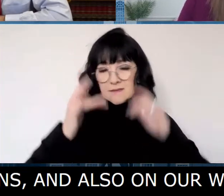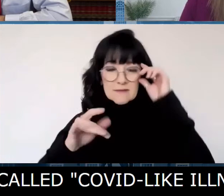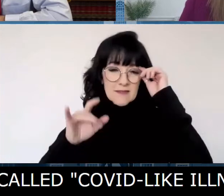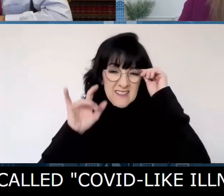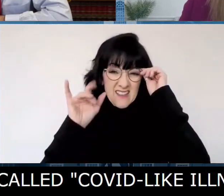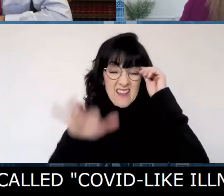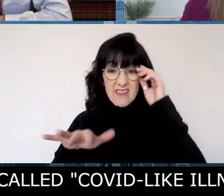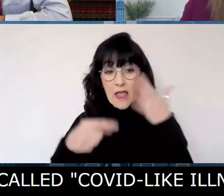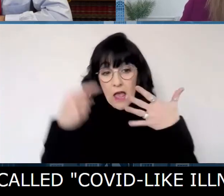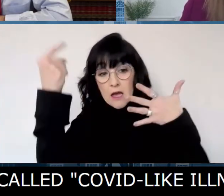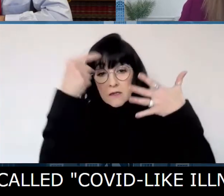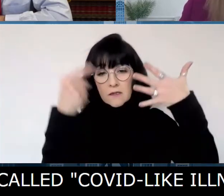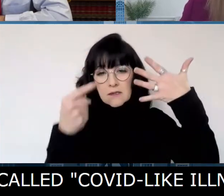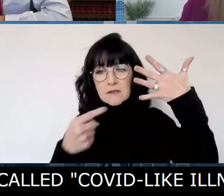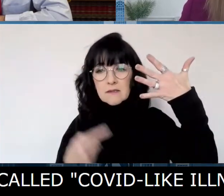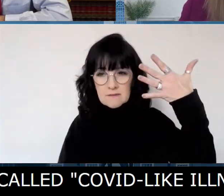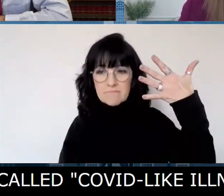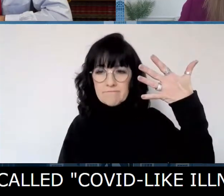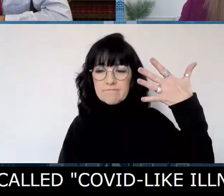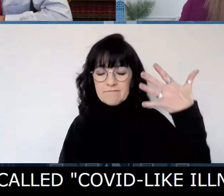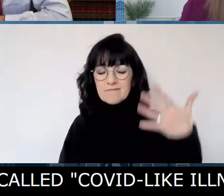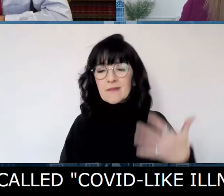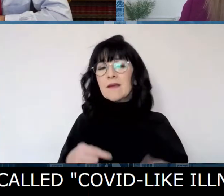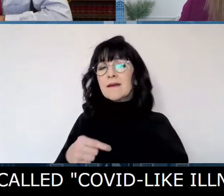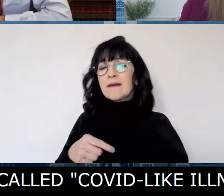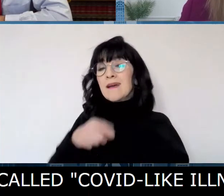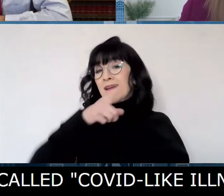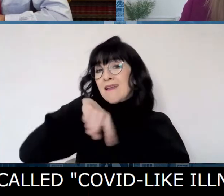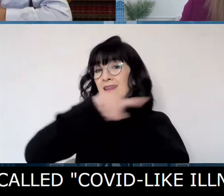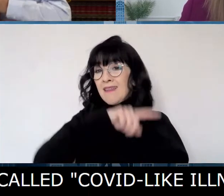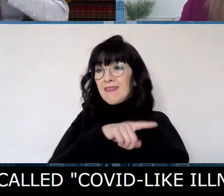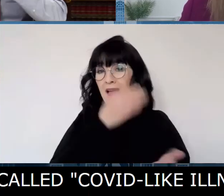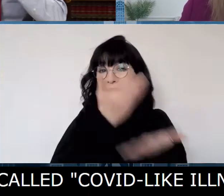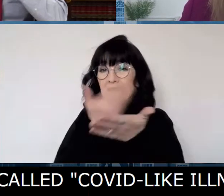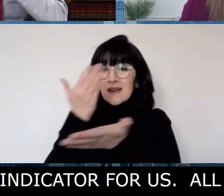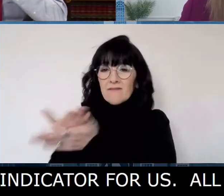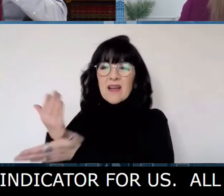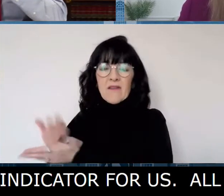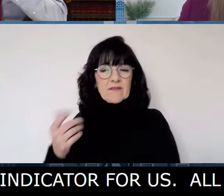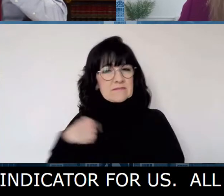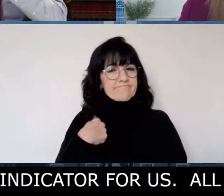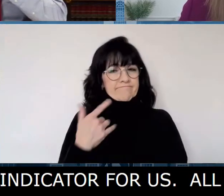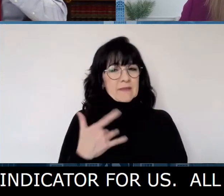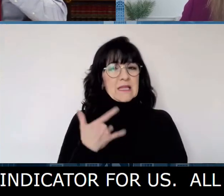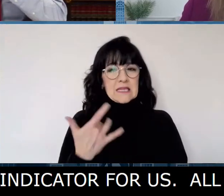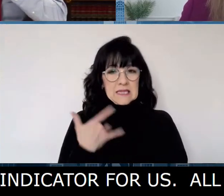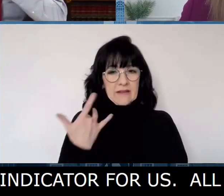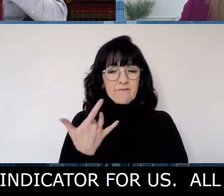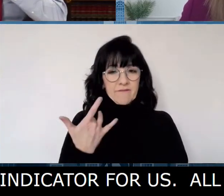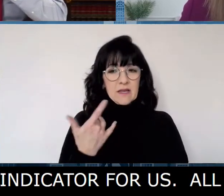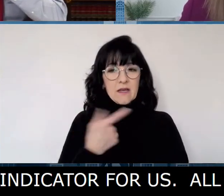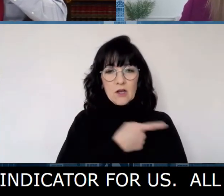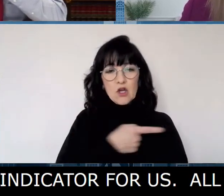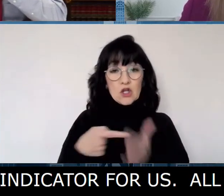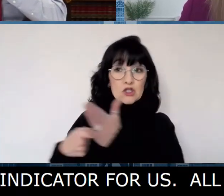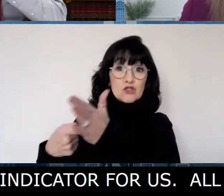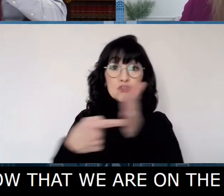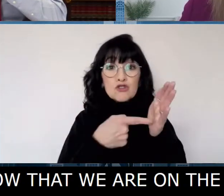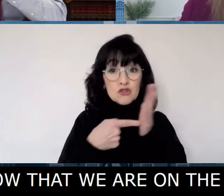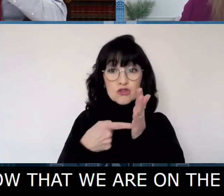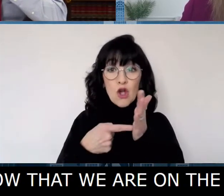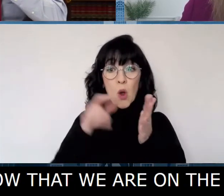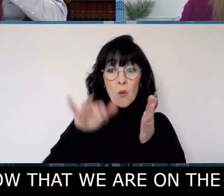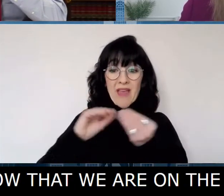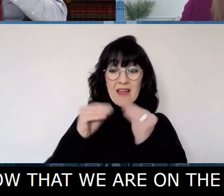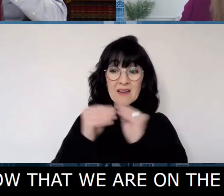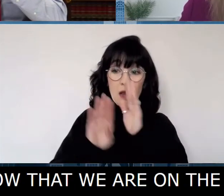indicators show that we are on the other side of this Omicron peak now. In other words, we are headed down in a good way,